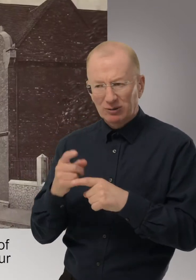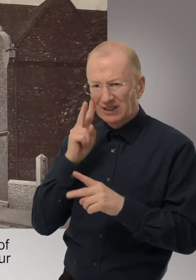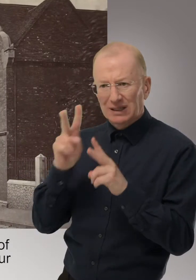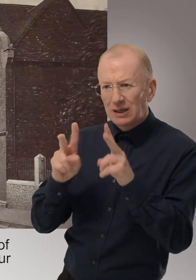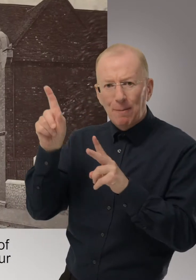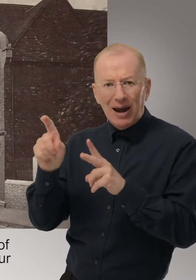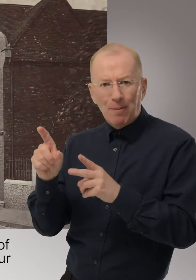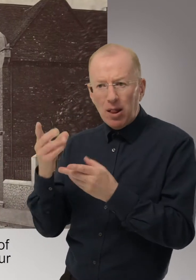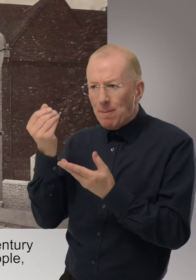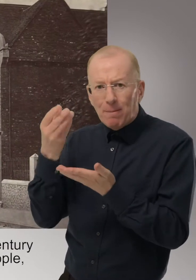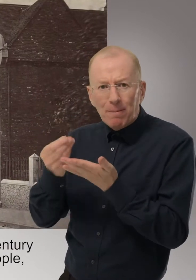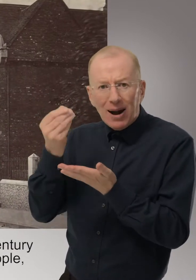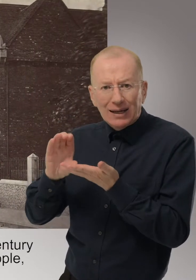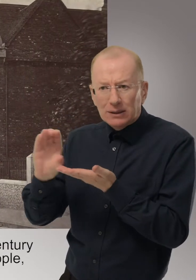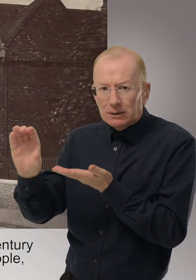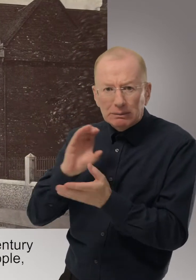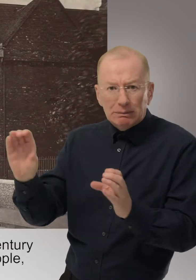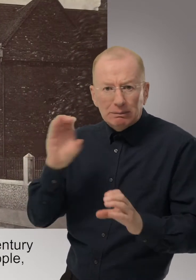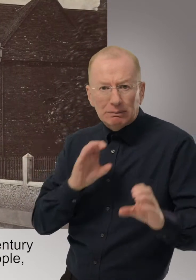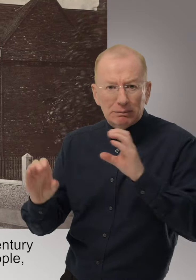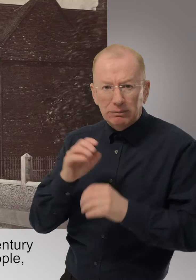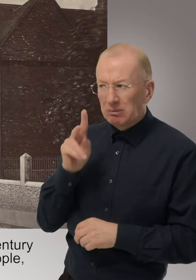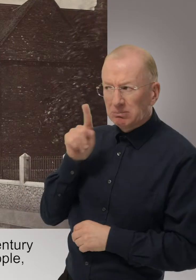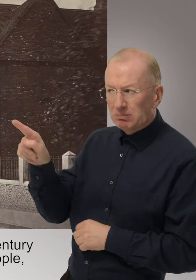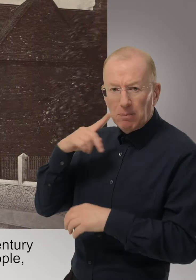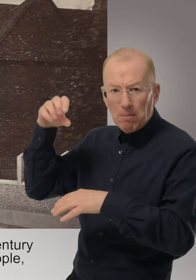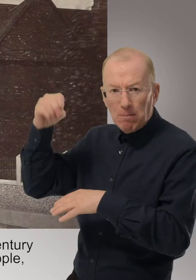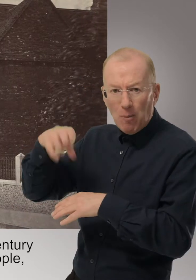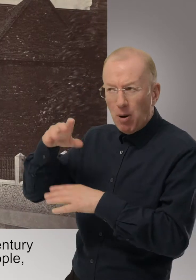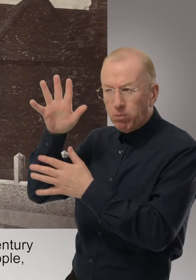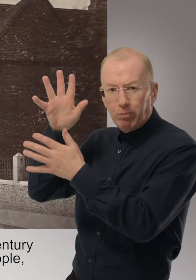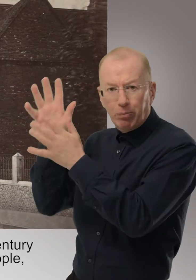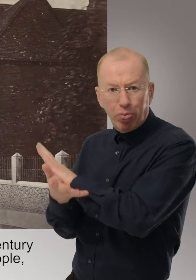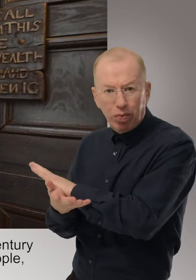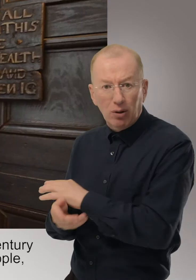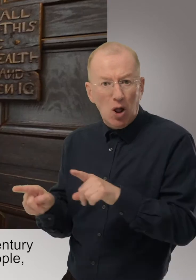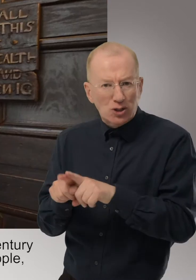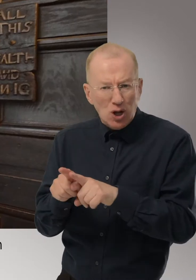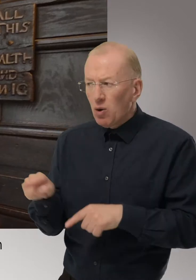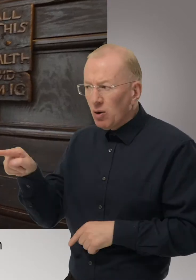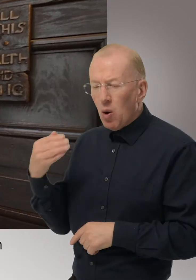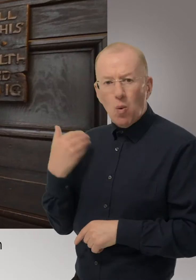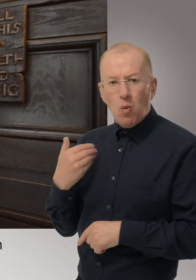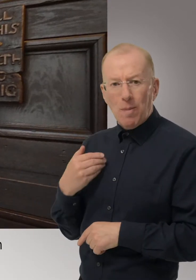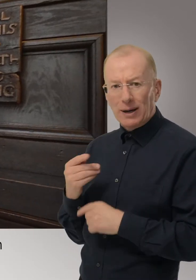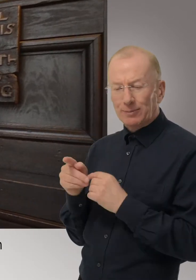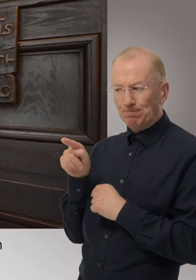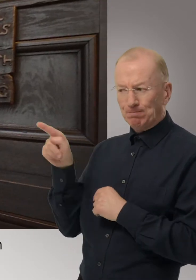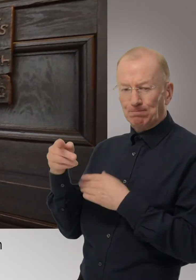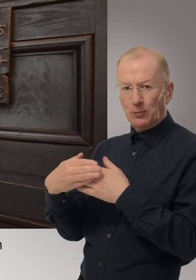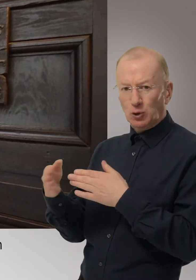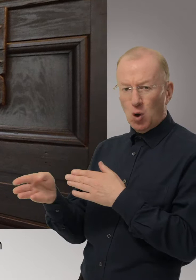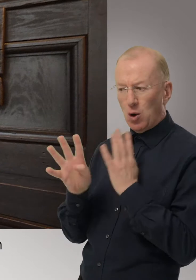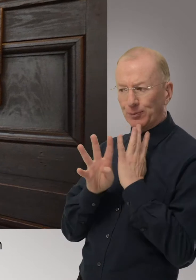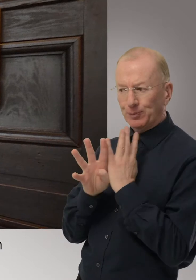Come, let us take a tour of Chillington Manor through the last century to discover the generosity of local people, to learn of the bombing